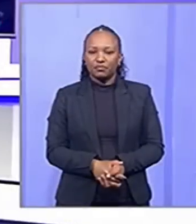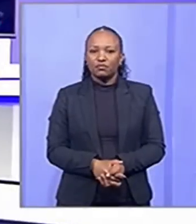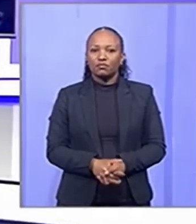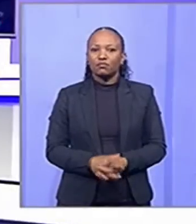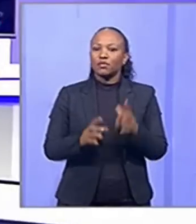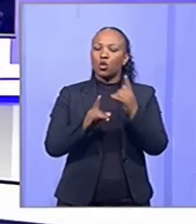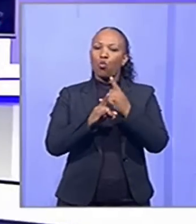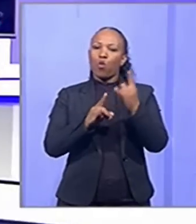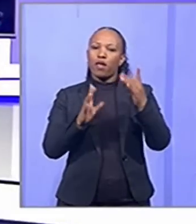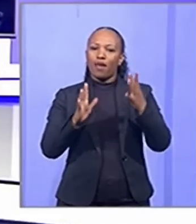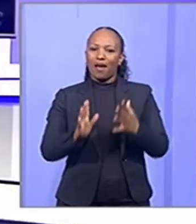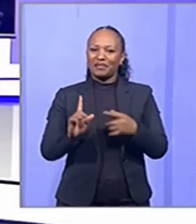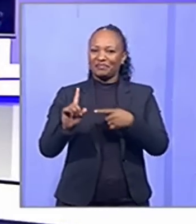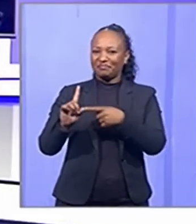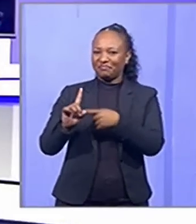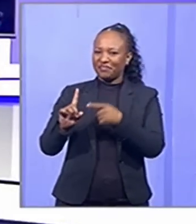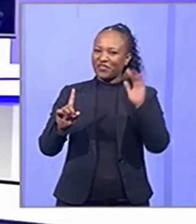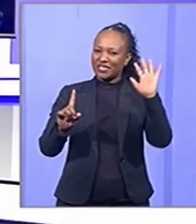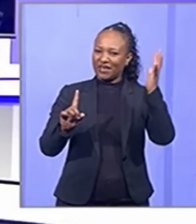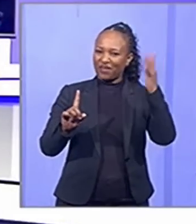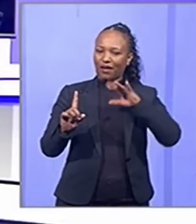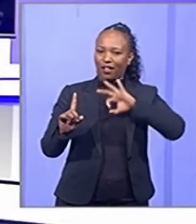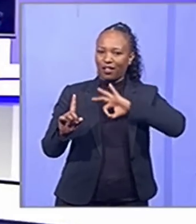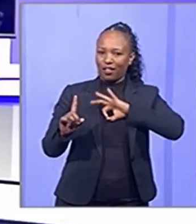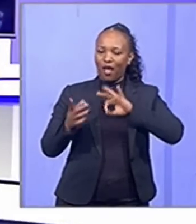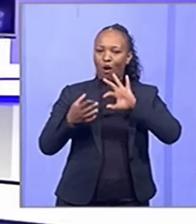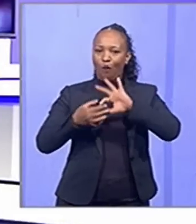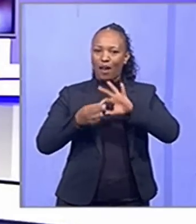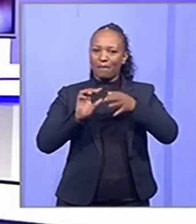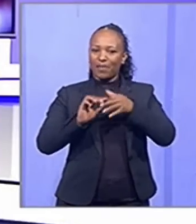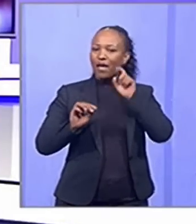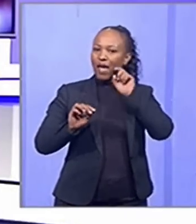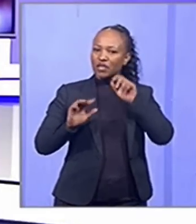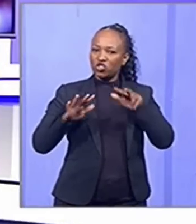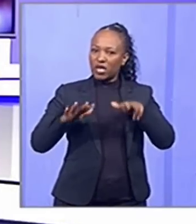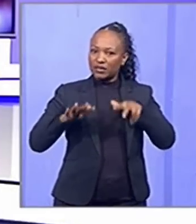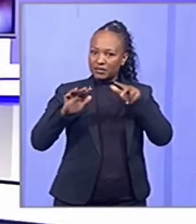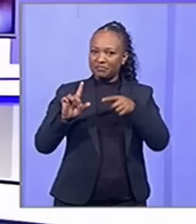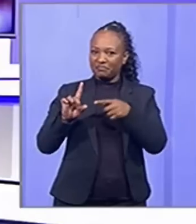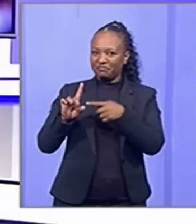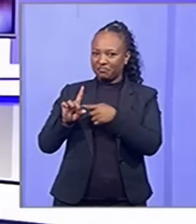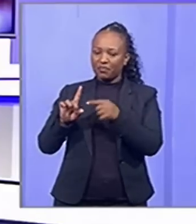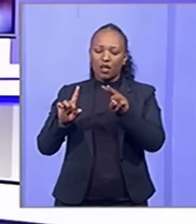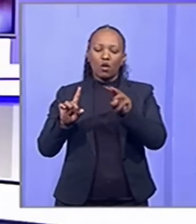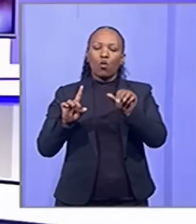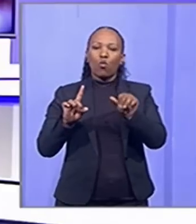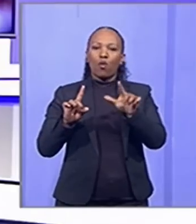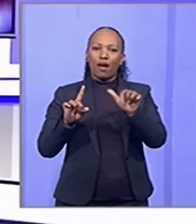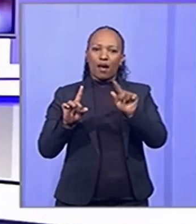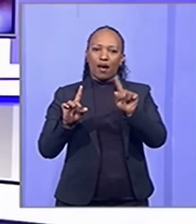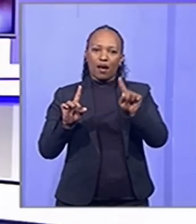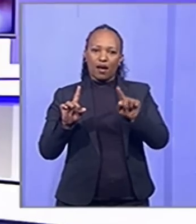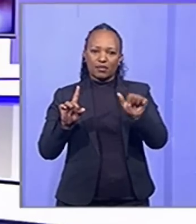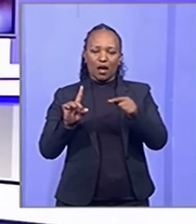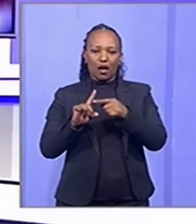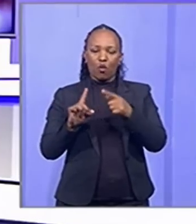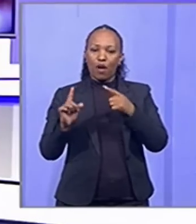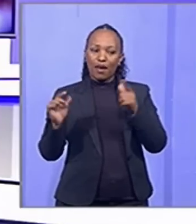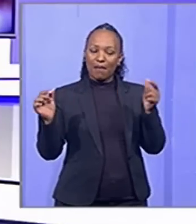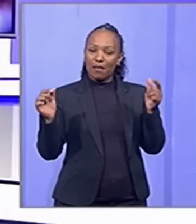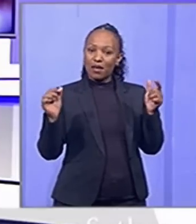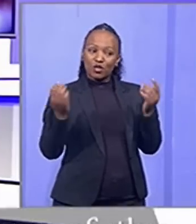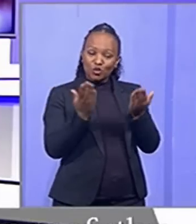Mohlodi wa metale wa silvera wa di-Olimpiki ya dilemo tse 18 Bayanda Walaza o fumantshitswe kamohelo e mofuthu letsatsing